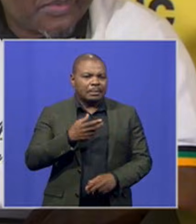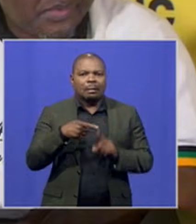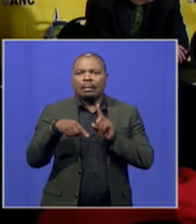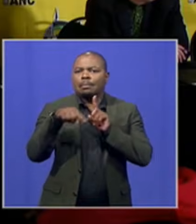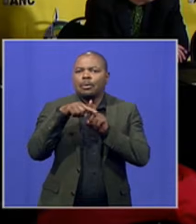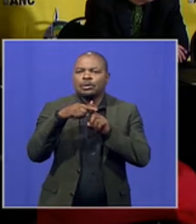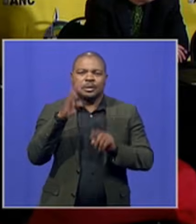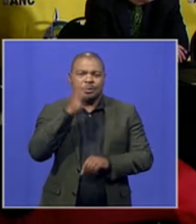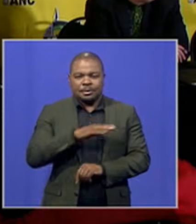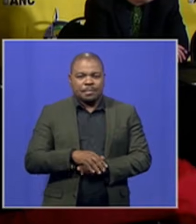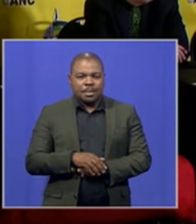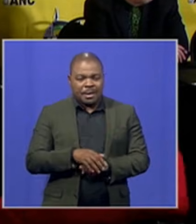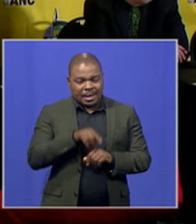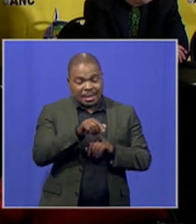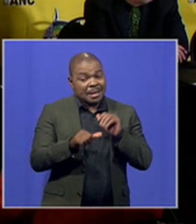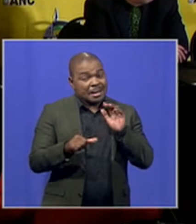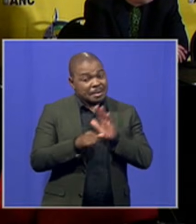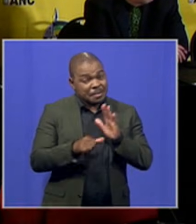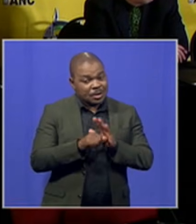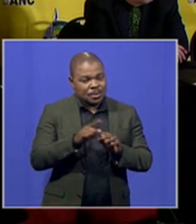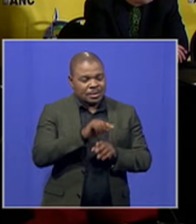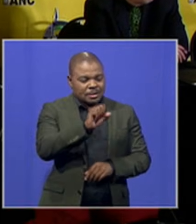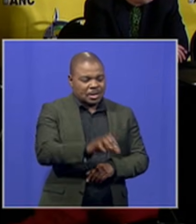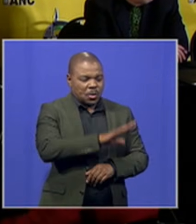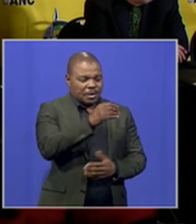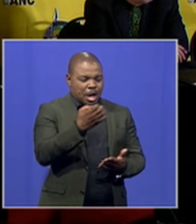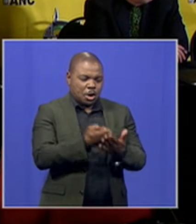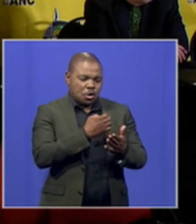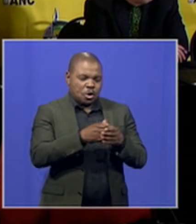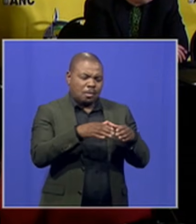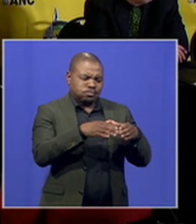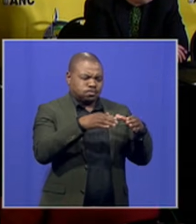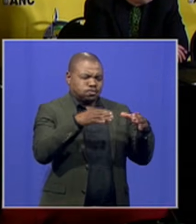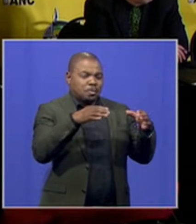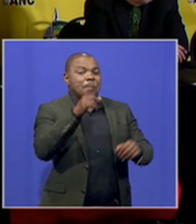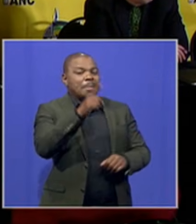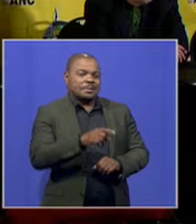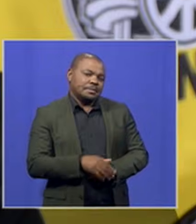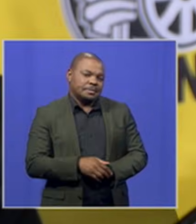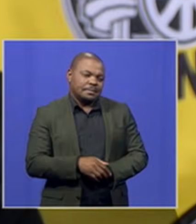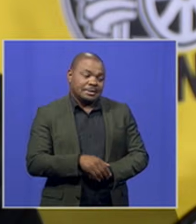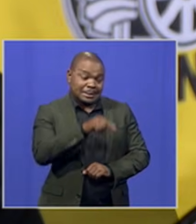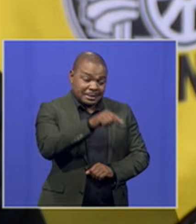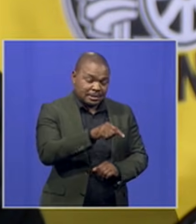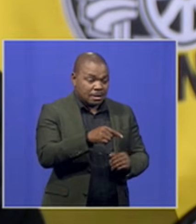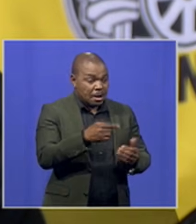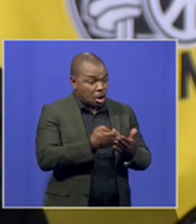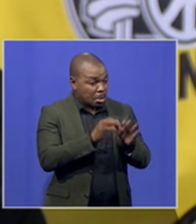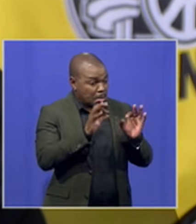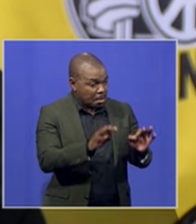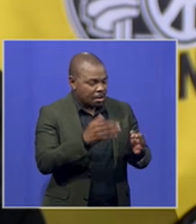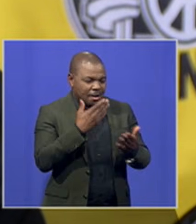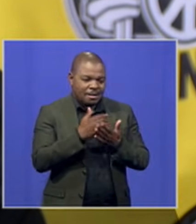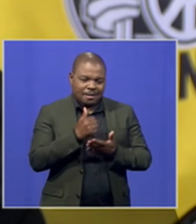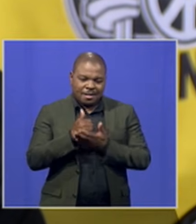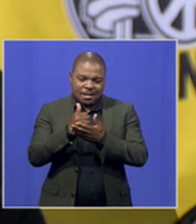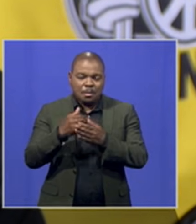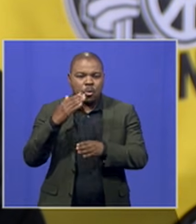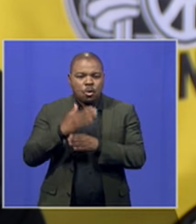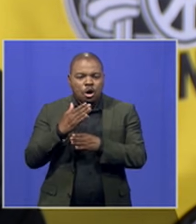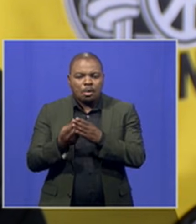leng bohlokwa hore ba hodise moruo wa naha hore moruo wa naha o tle o be le ditholwana tsa ho betla